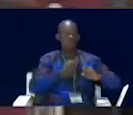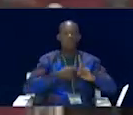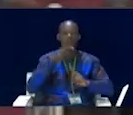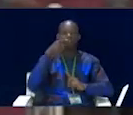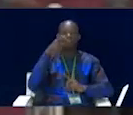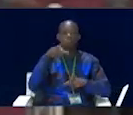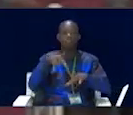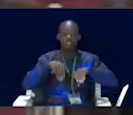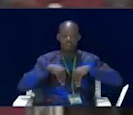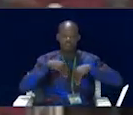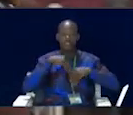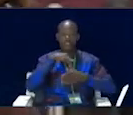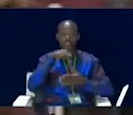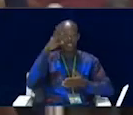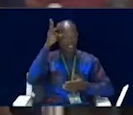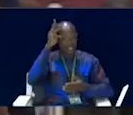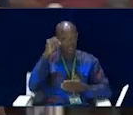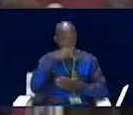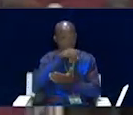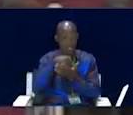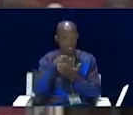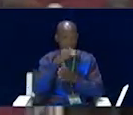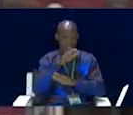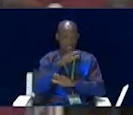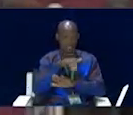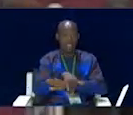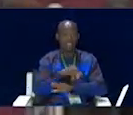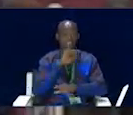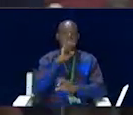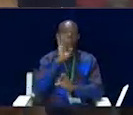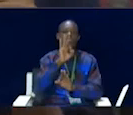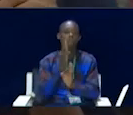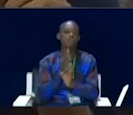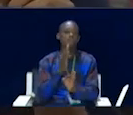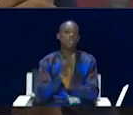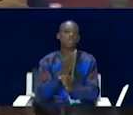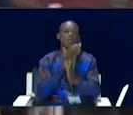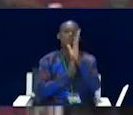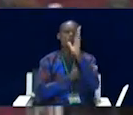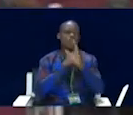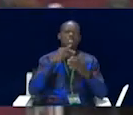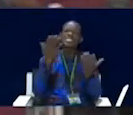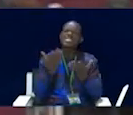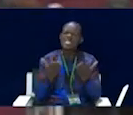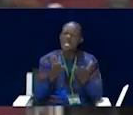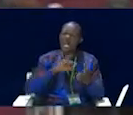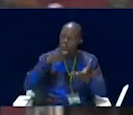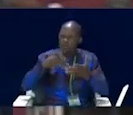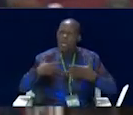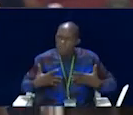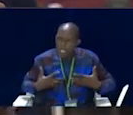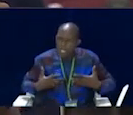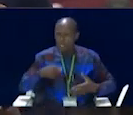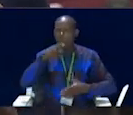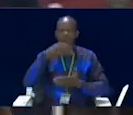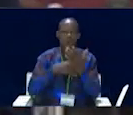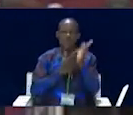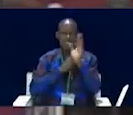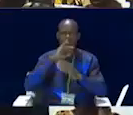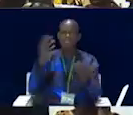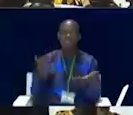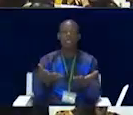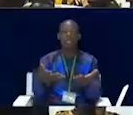is your faith. God is here. God is here. Are you excited? I said, God is here.